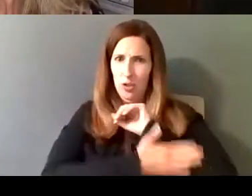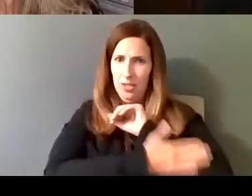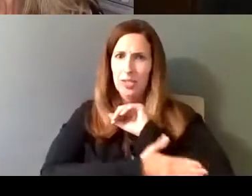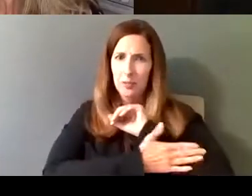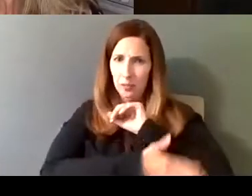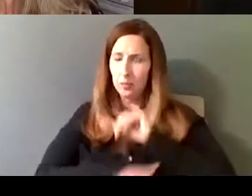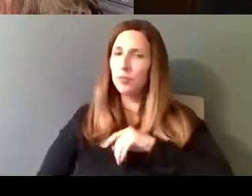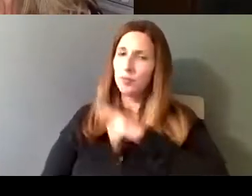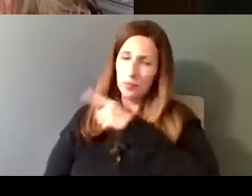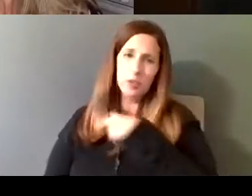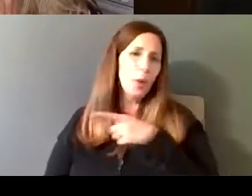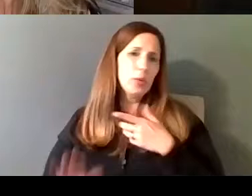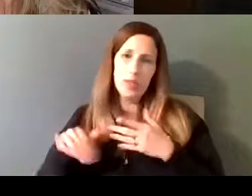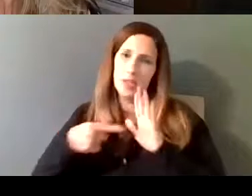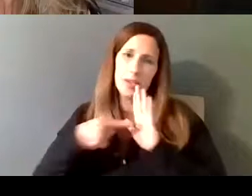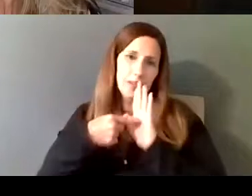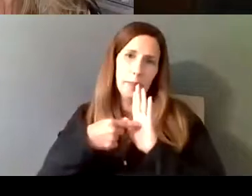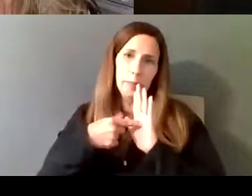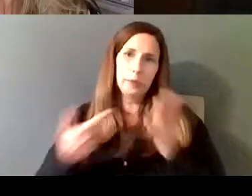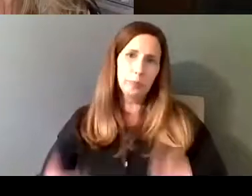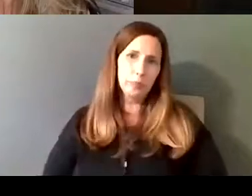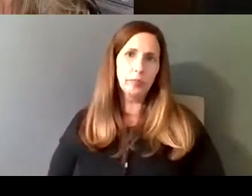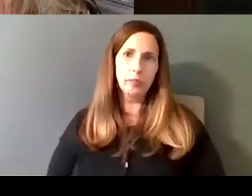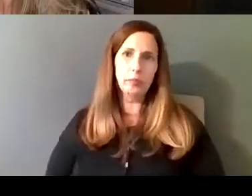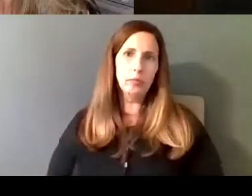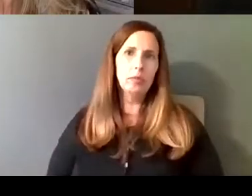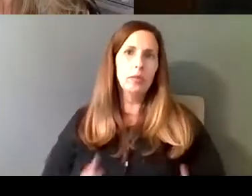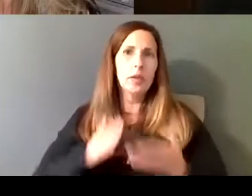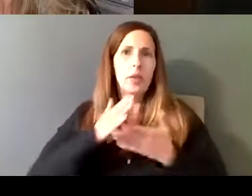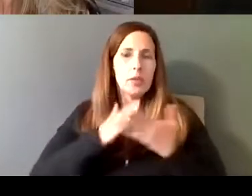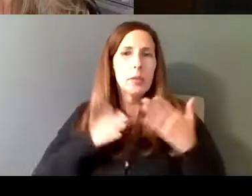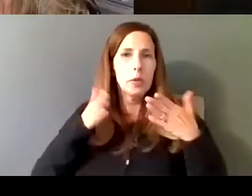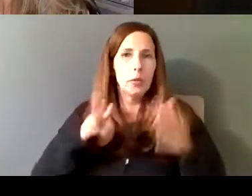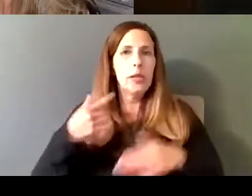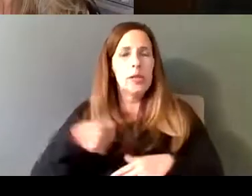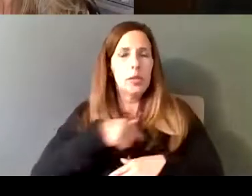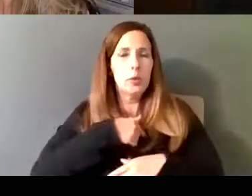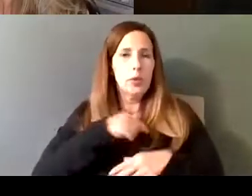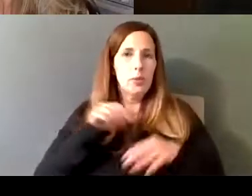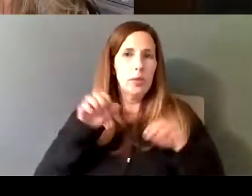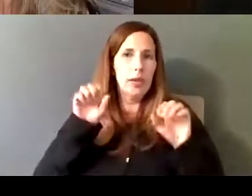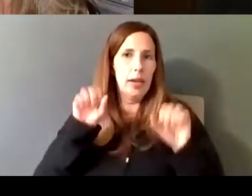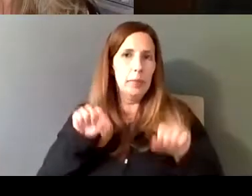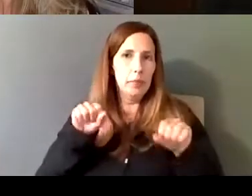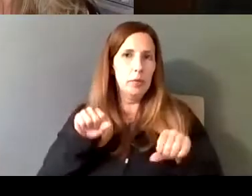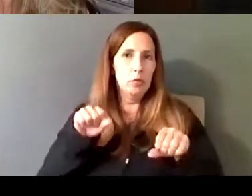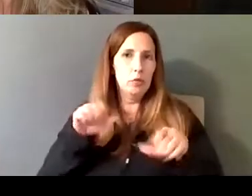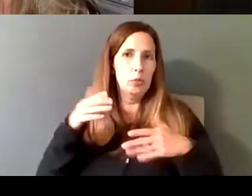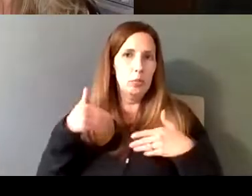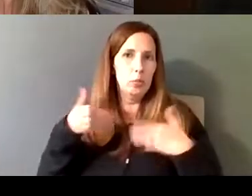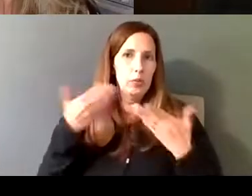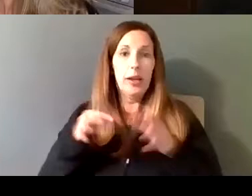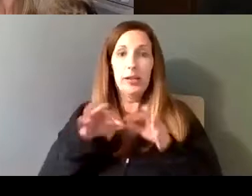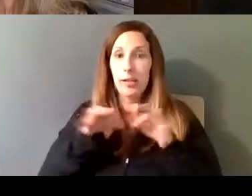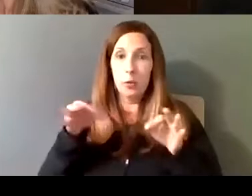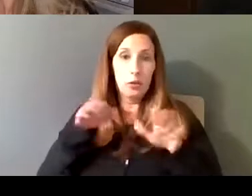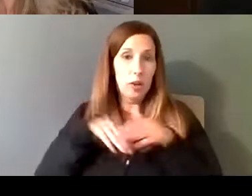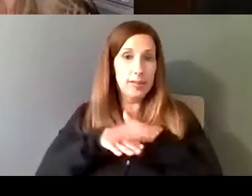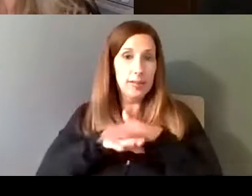so this is just an example of some of the ways we've been able to provide language